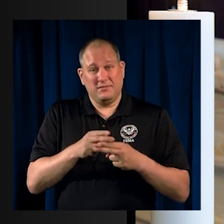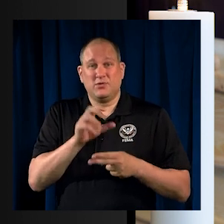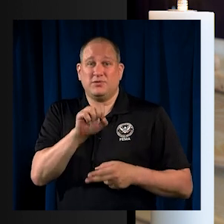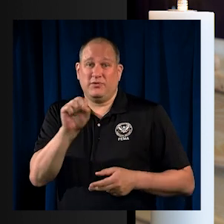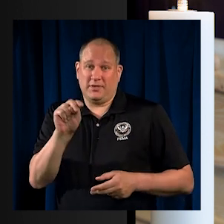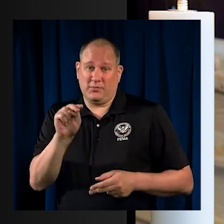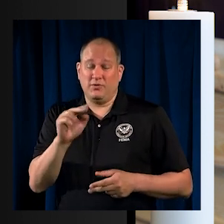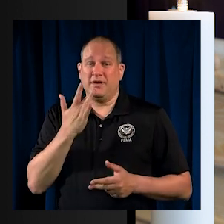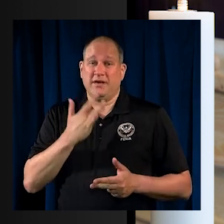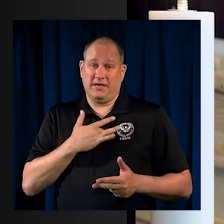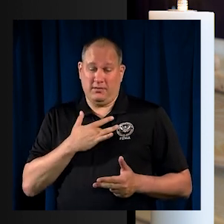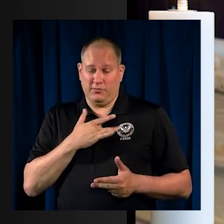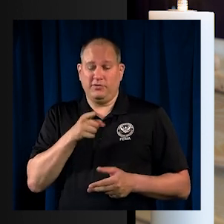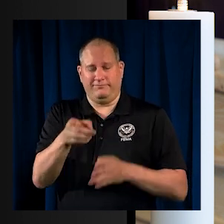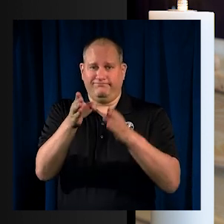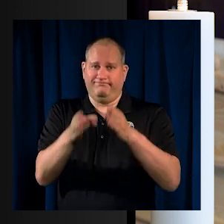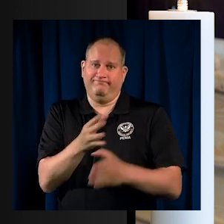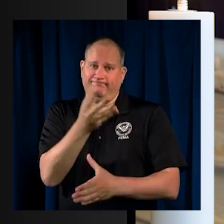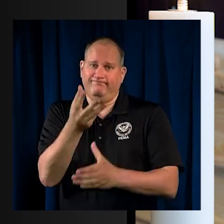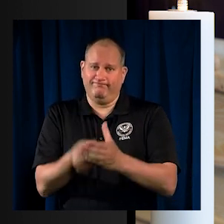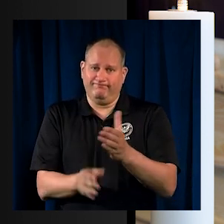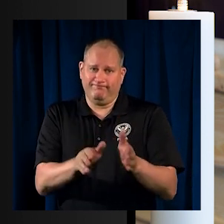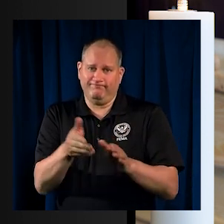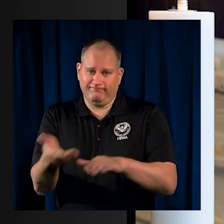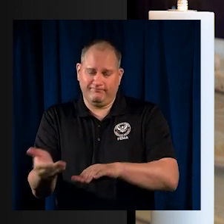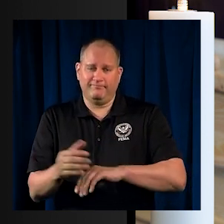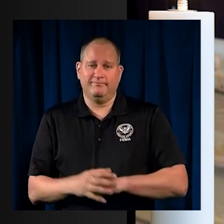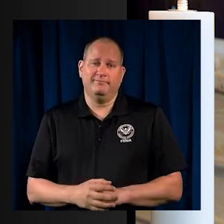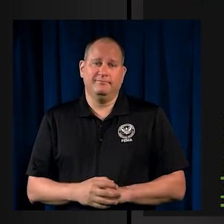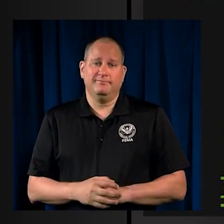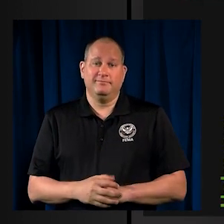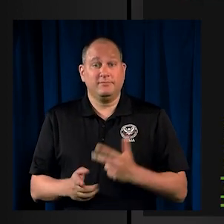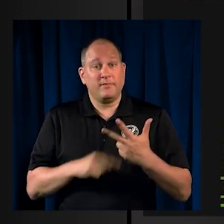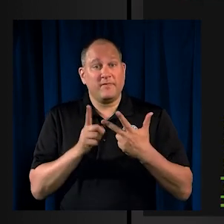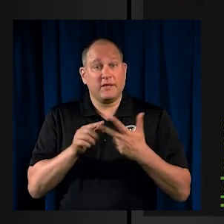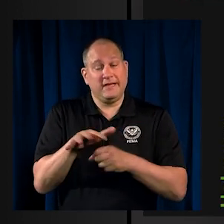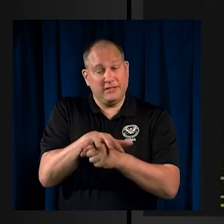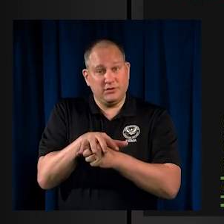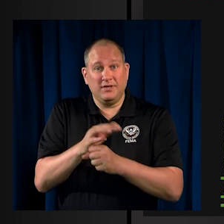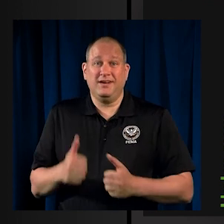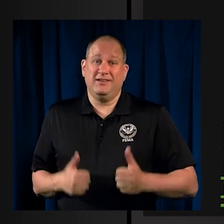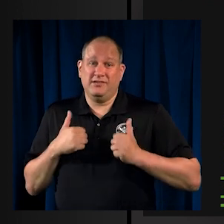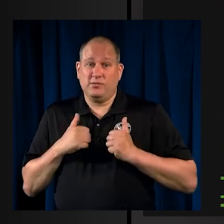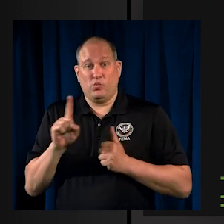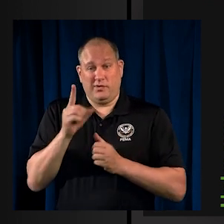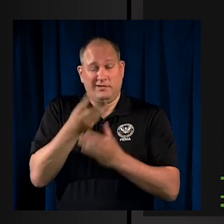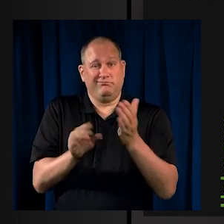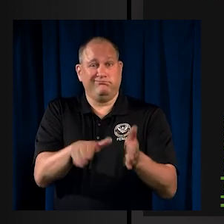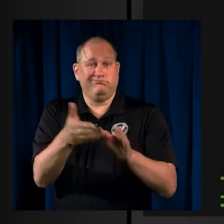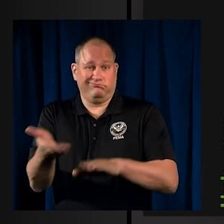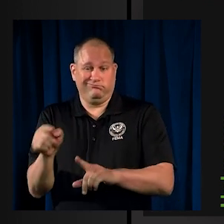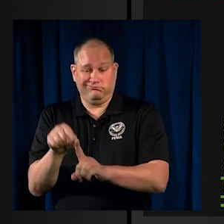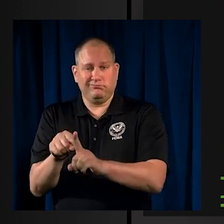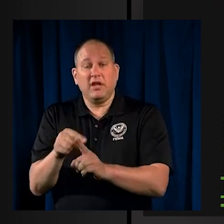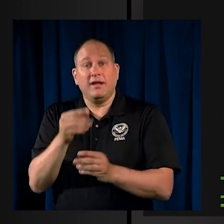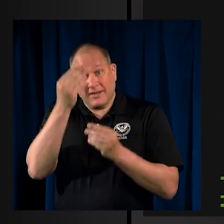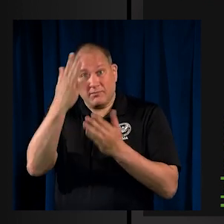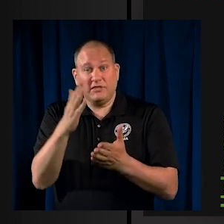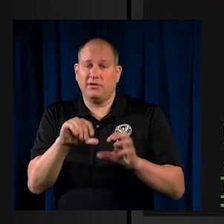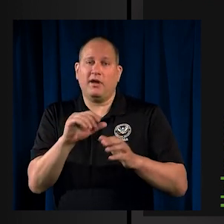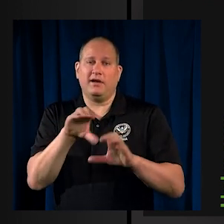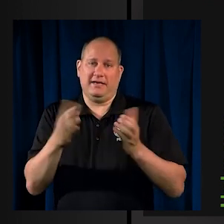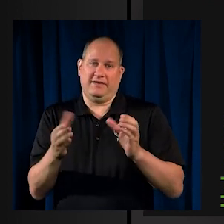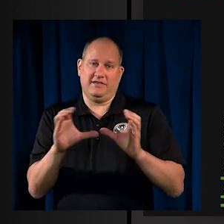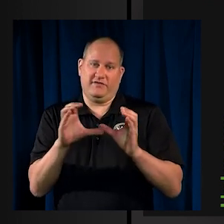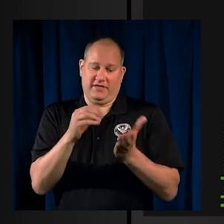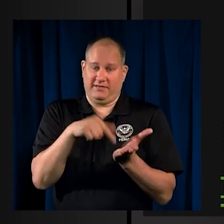Social Security number, and date of birth for the deceased individual. The location or address where the death occurred, which can be found